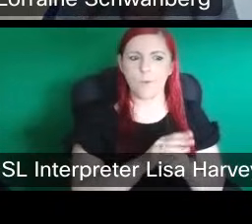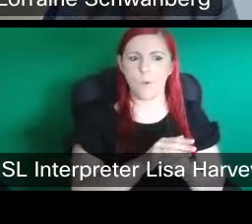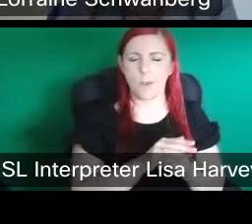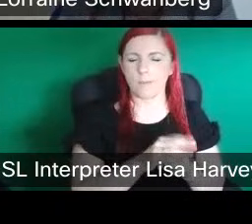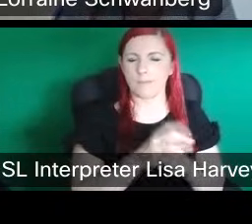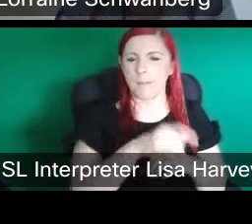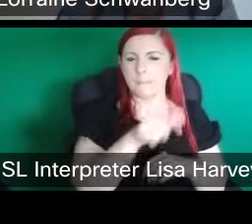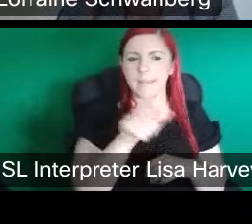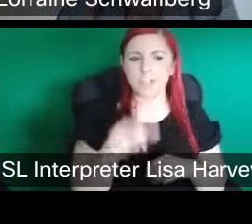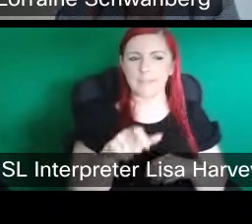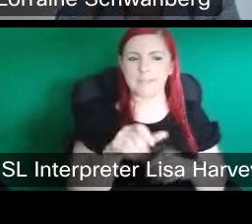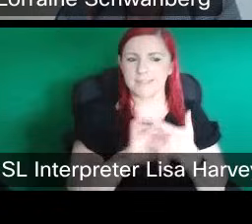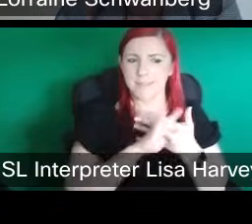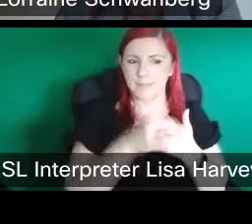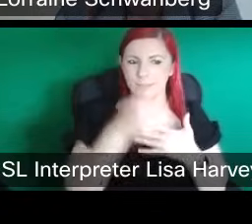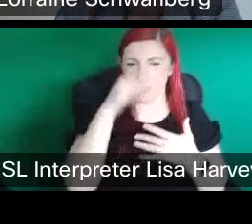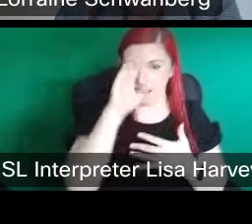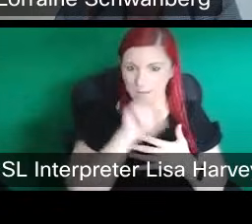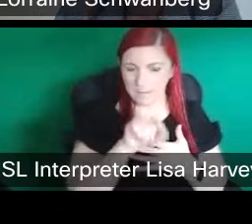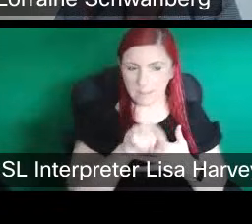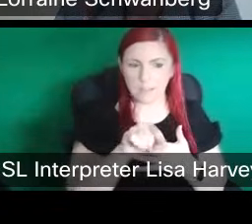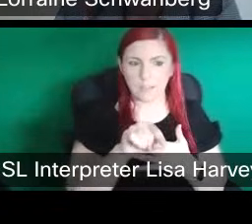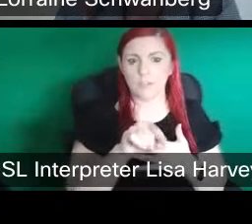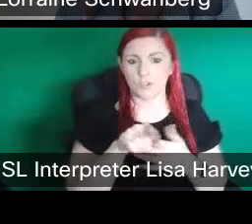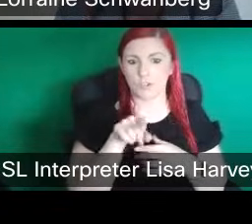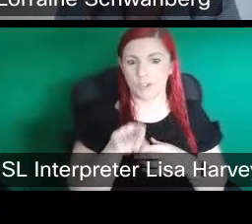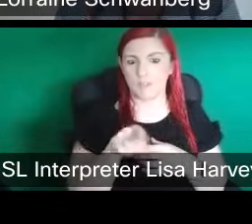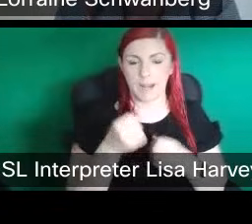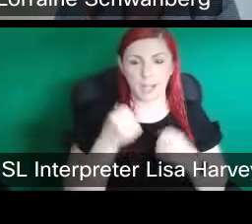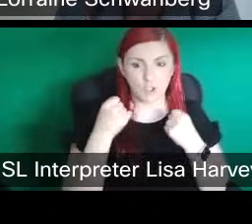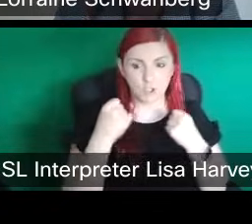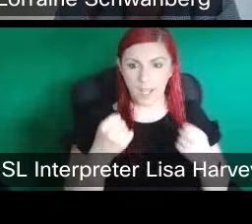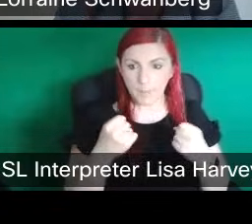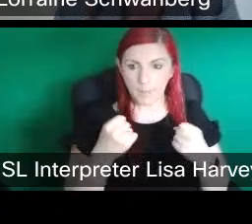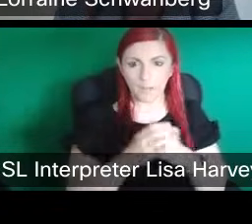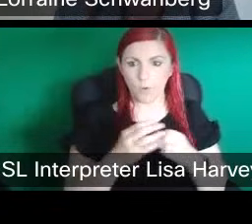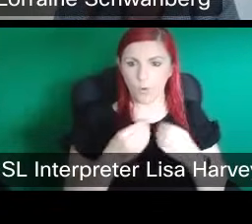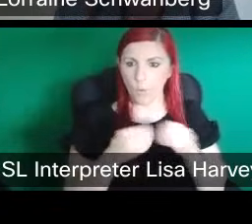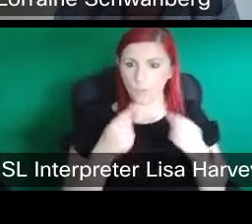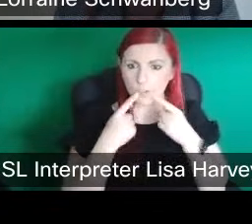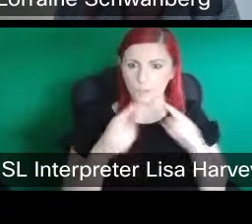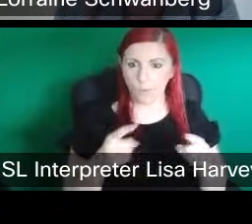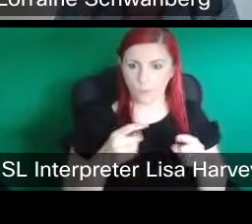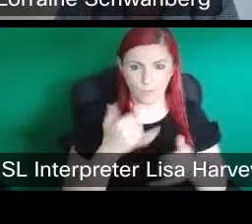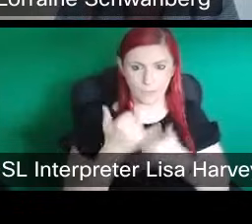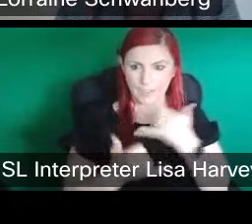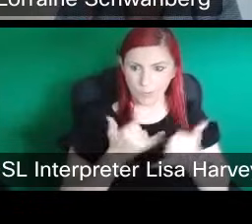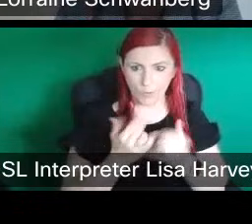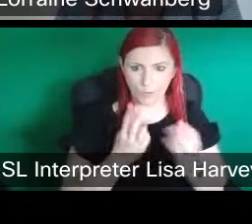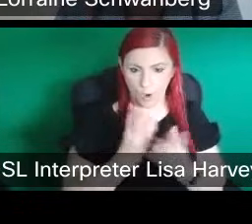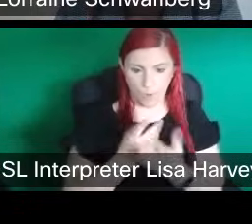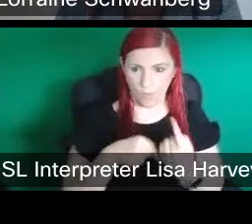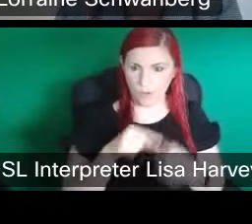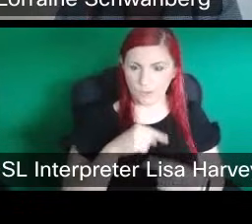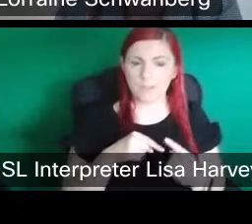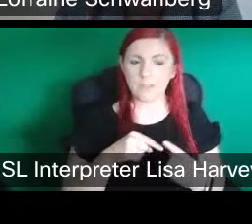Ireland. She has been a champion for open disclosure and has worked with us closely over the years and has given